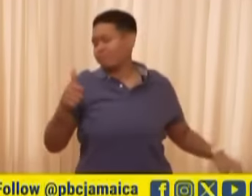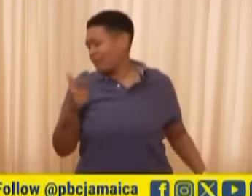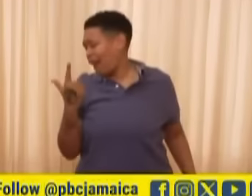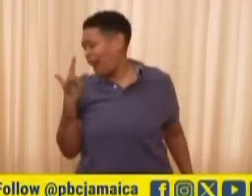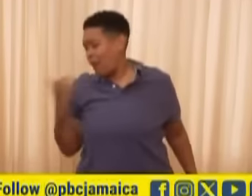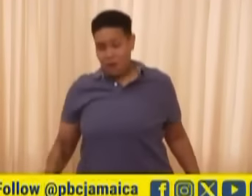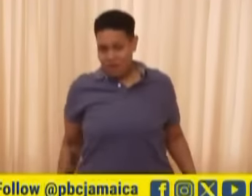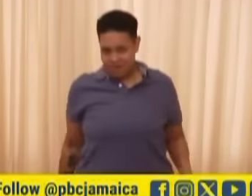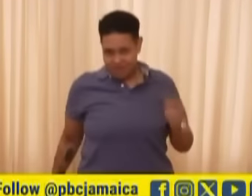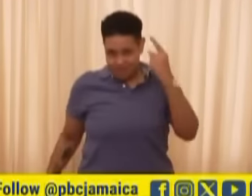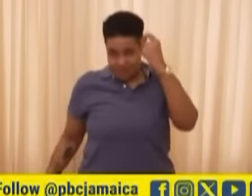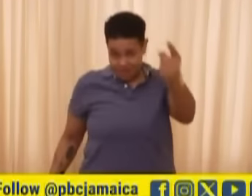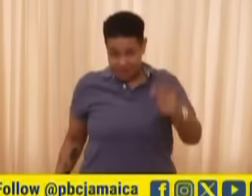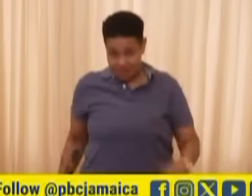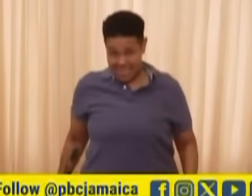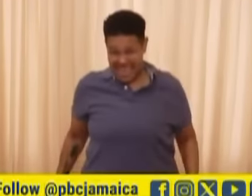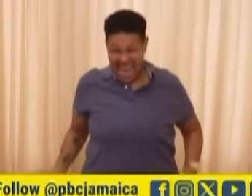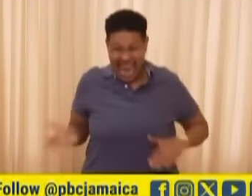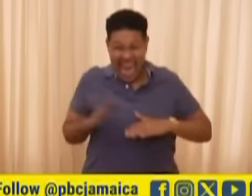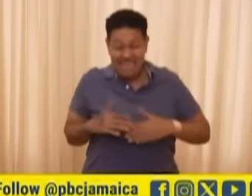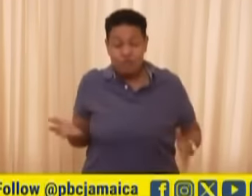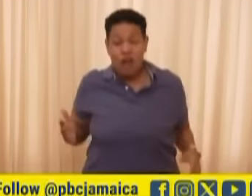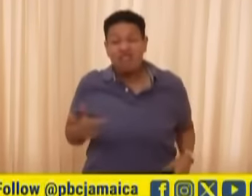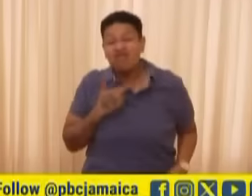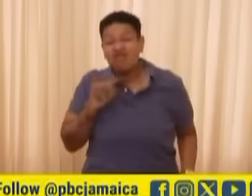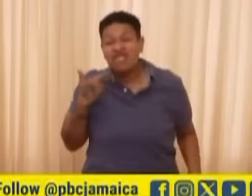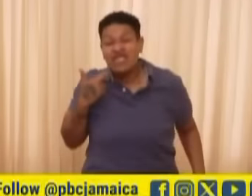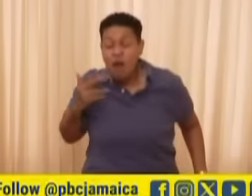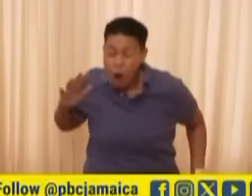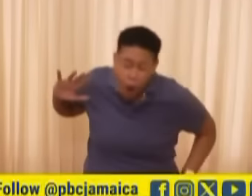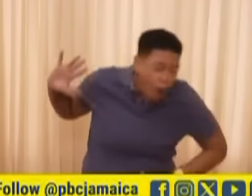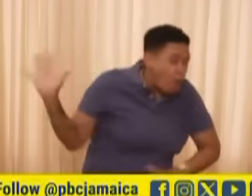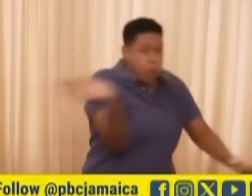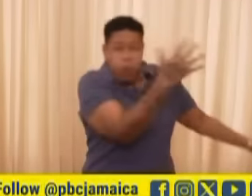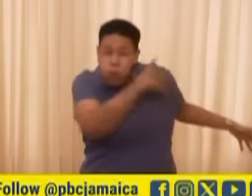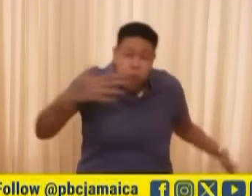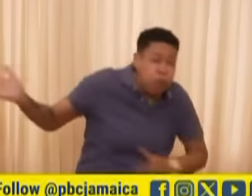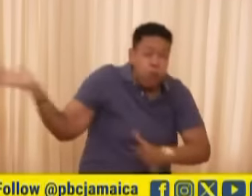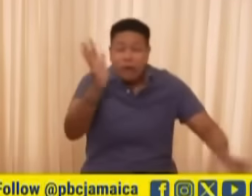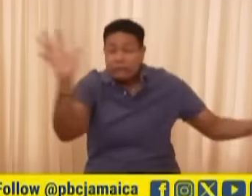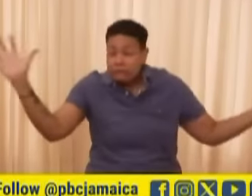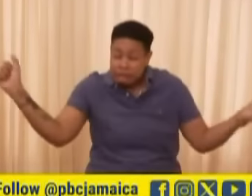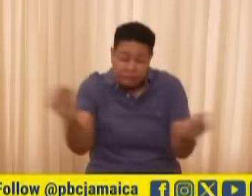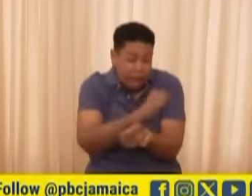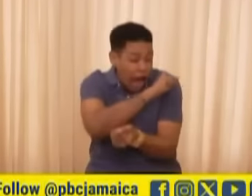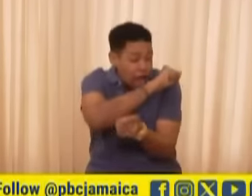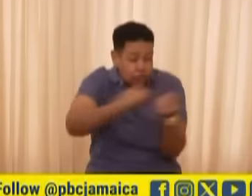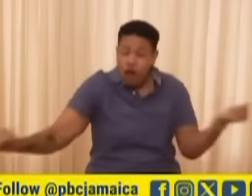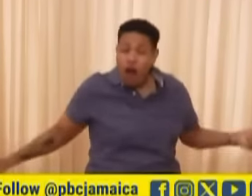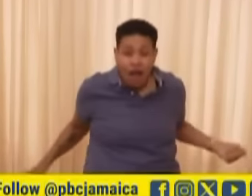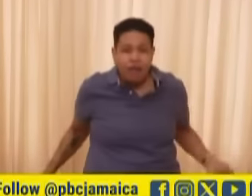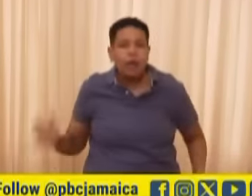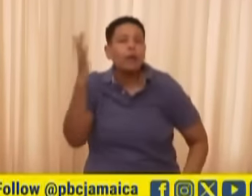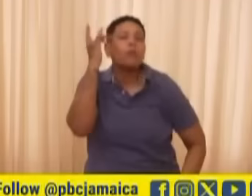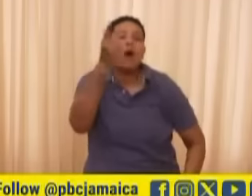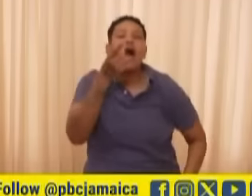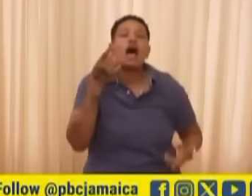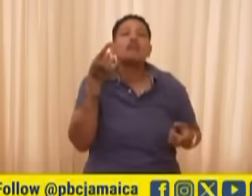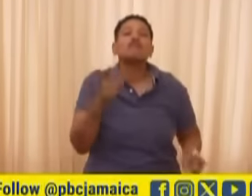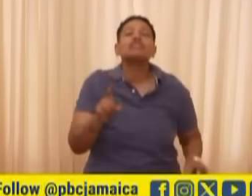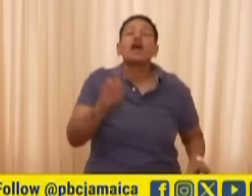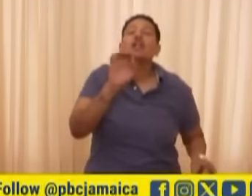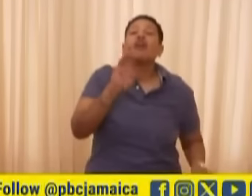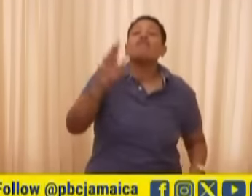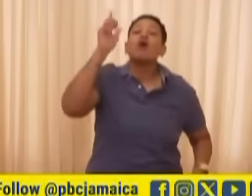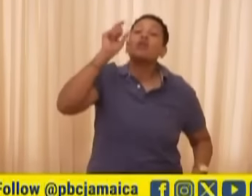but it also puts you at increased risk for wind damage. And that is because there is a resultant flow. Apart